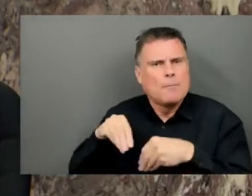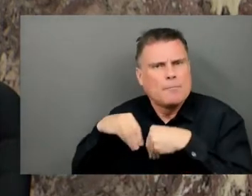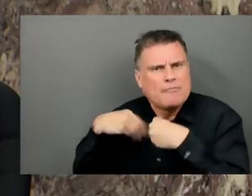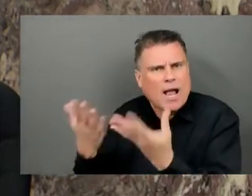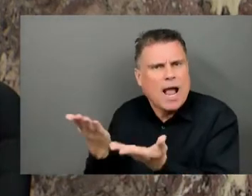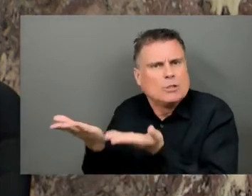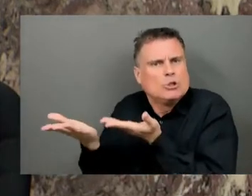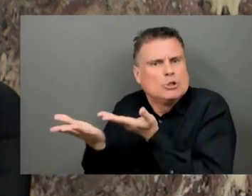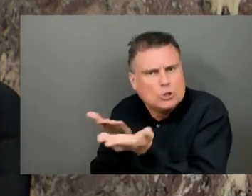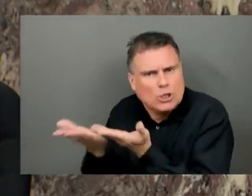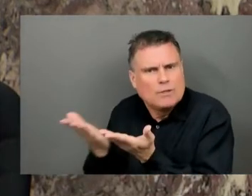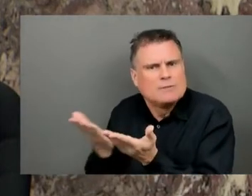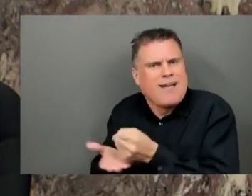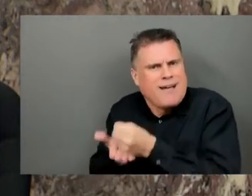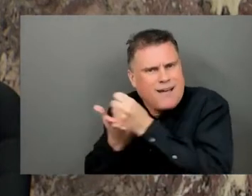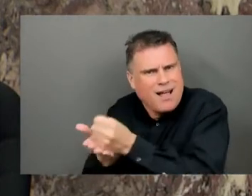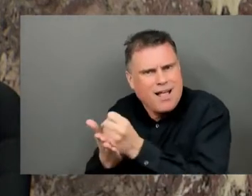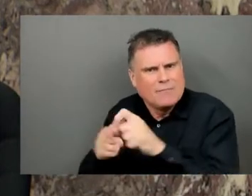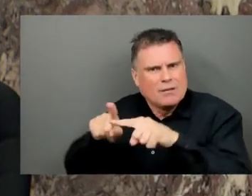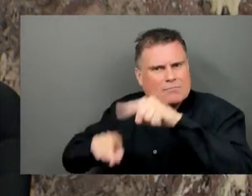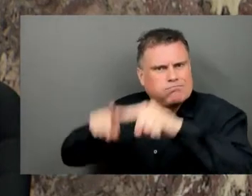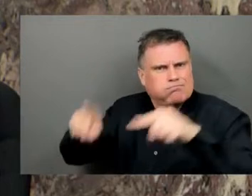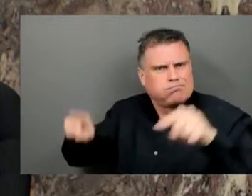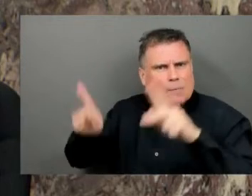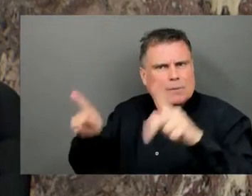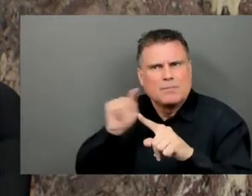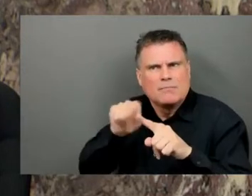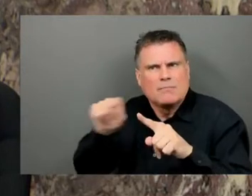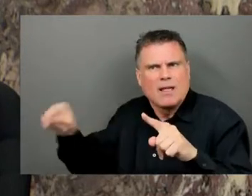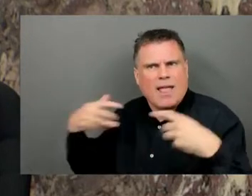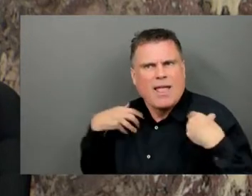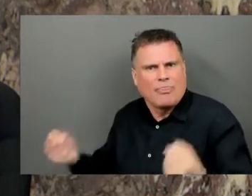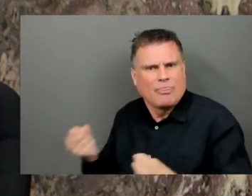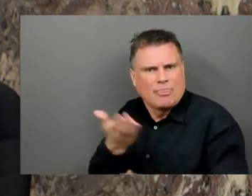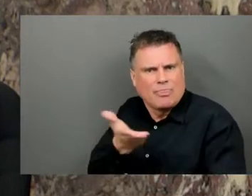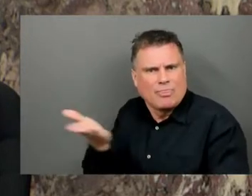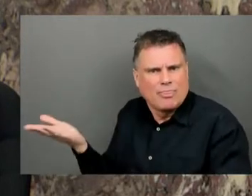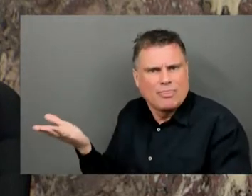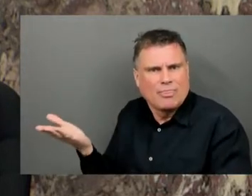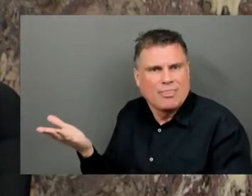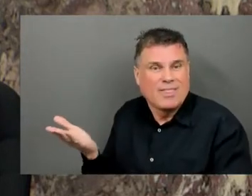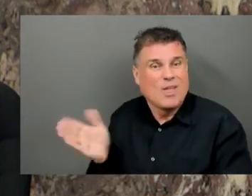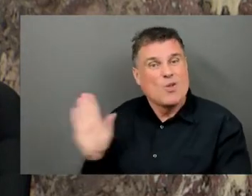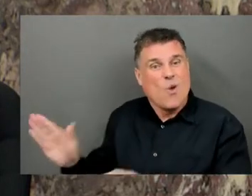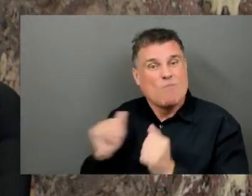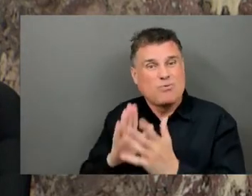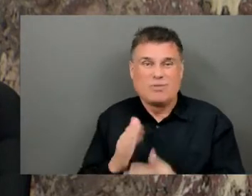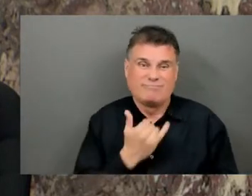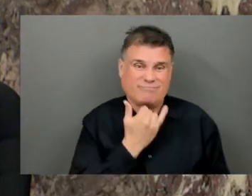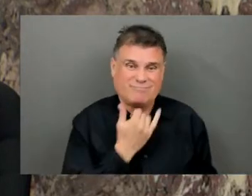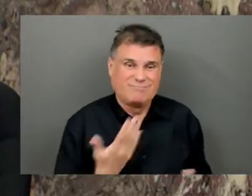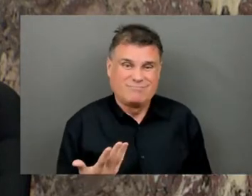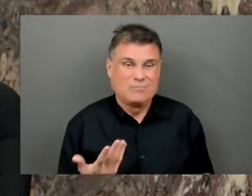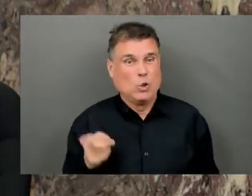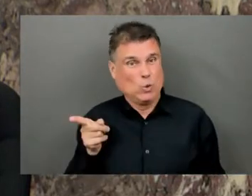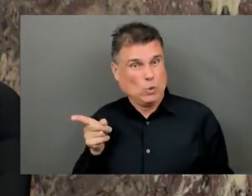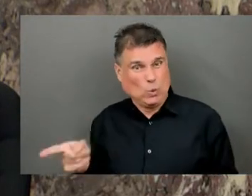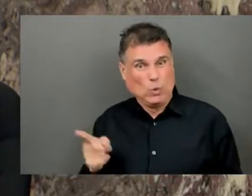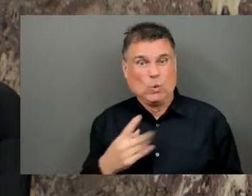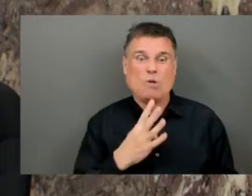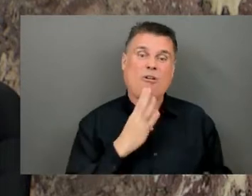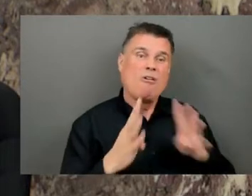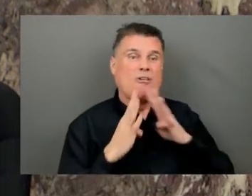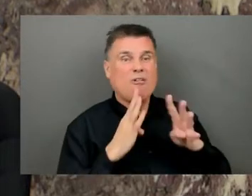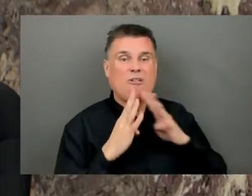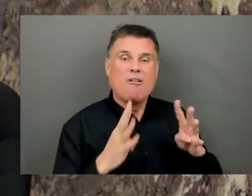is simply incorrect. To Thank suggest you. That it would ever be allowed that someone could smoke in a hospital that